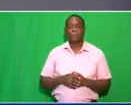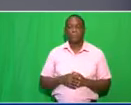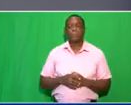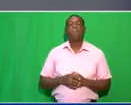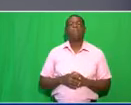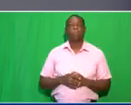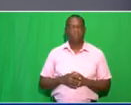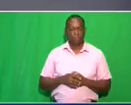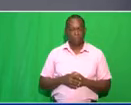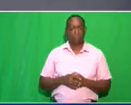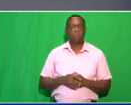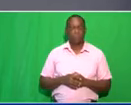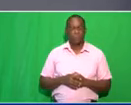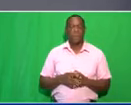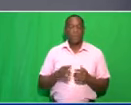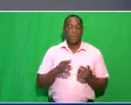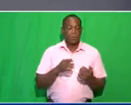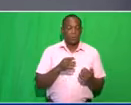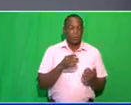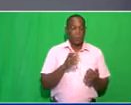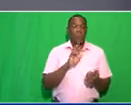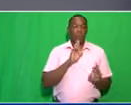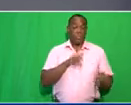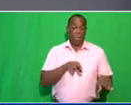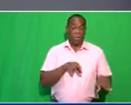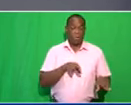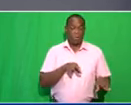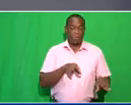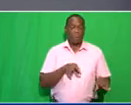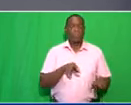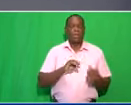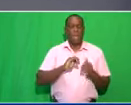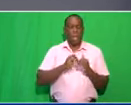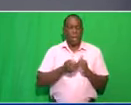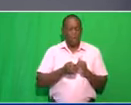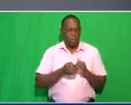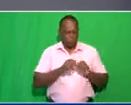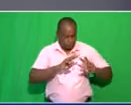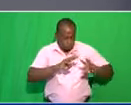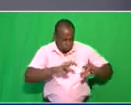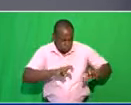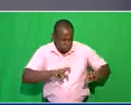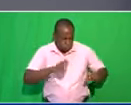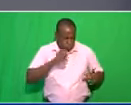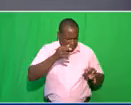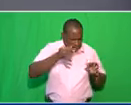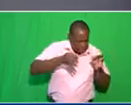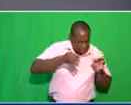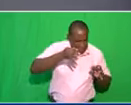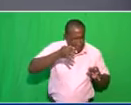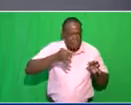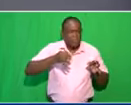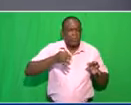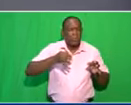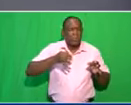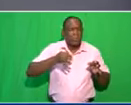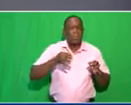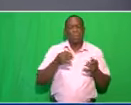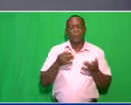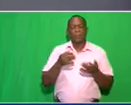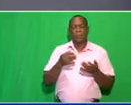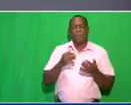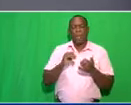results, including the nature of the content, norms for comparison, and